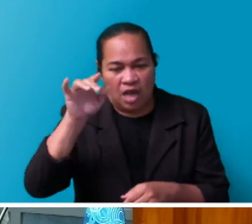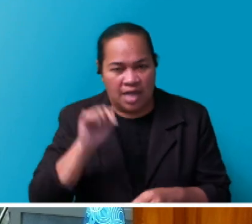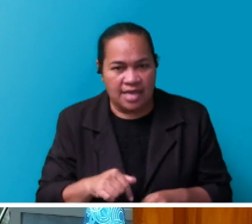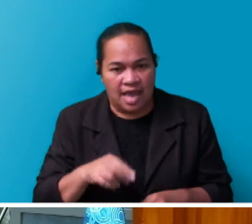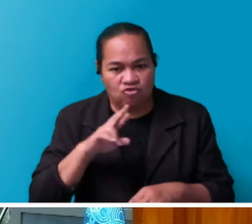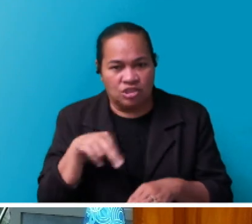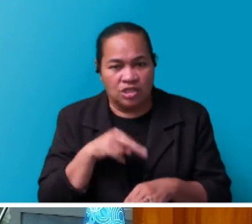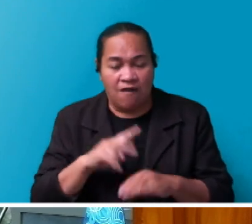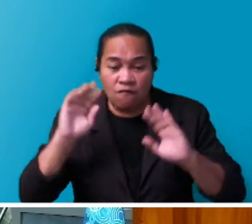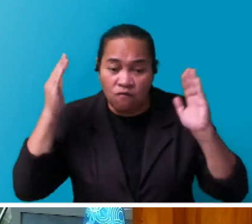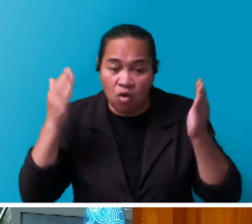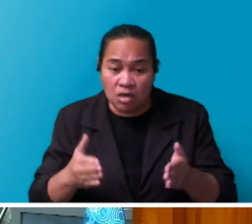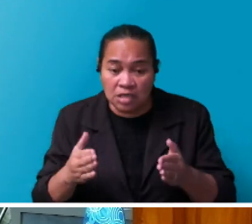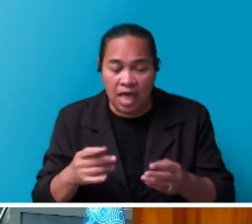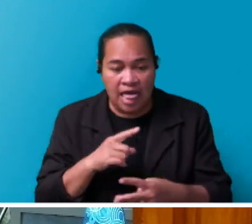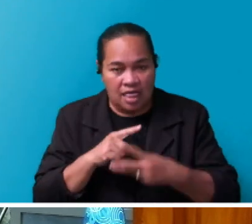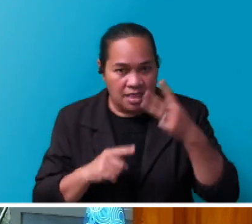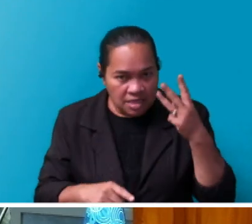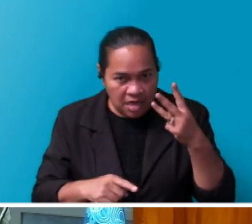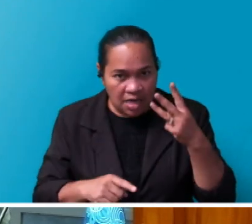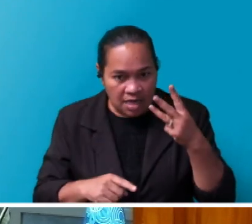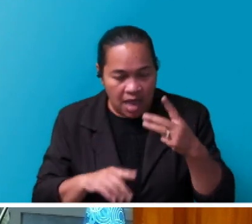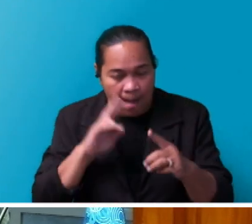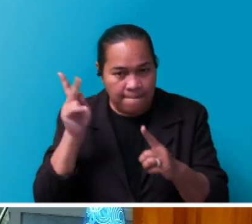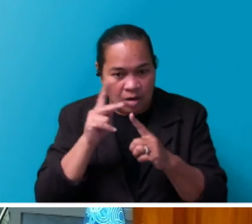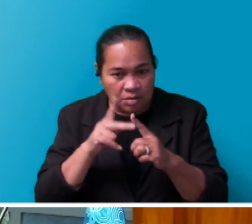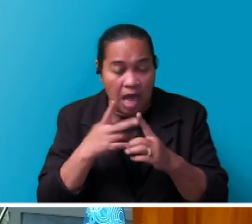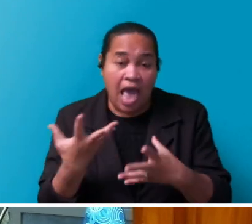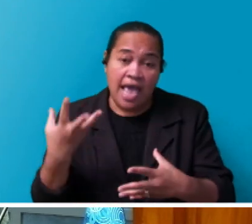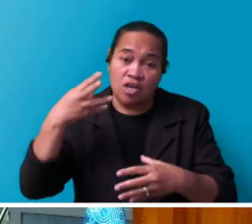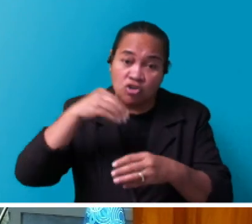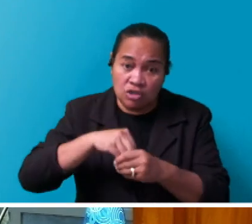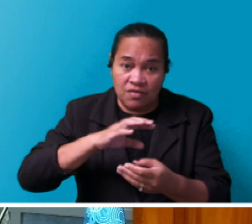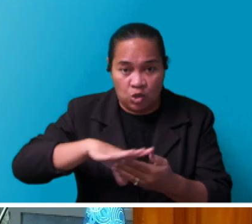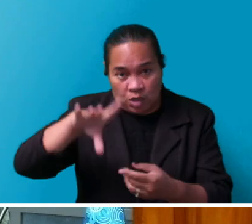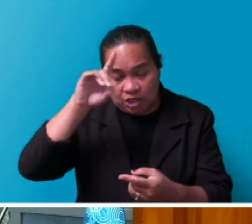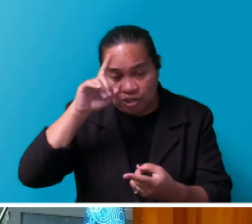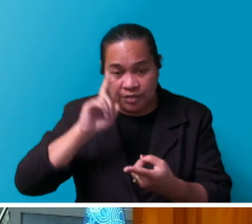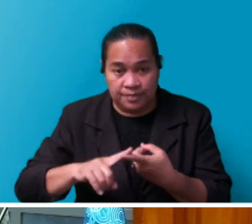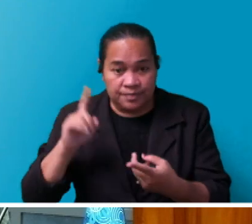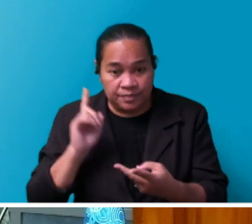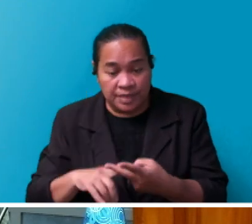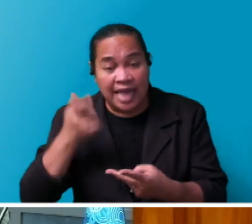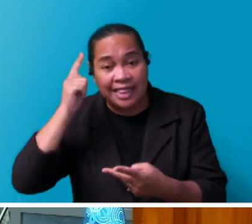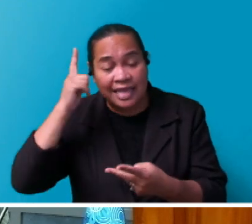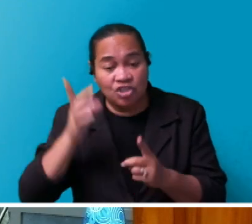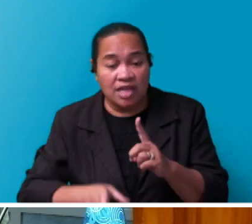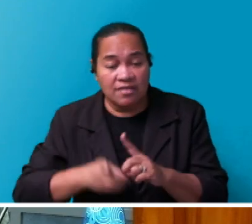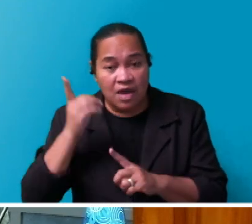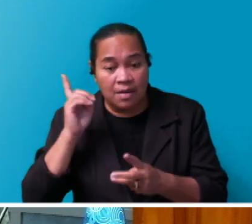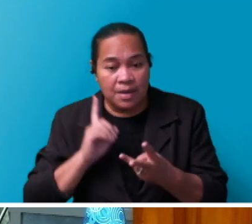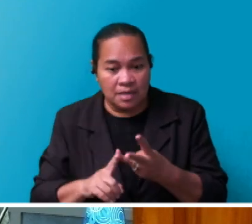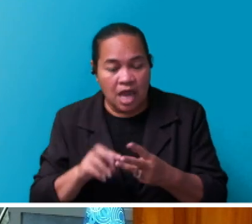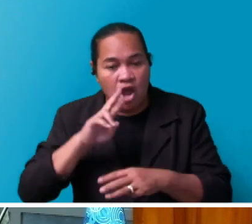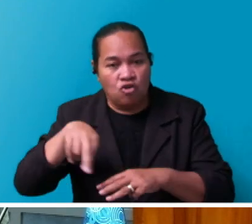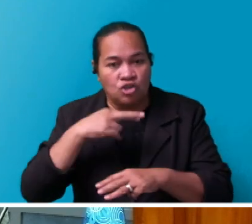a focus on key priorities such as inclusive education, teacher development, and